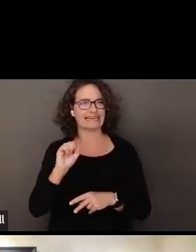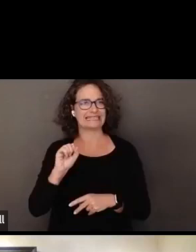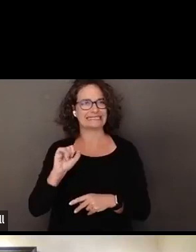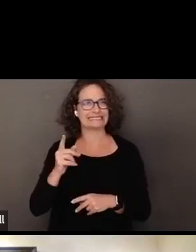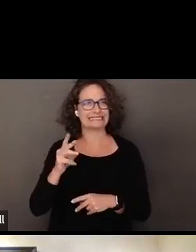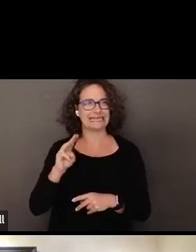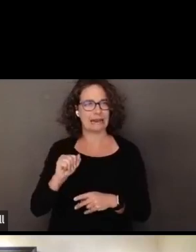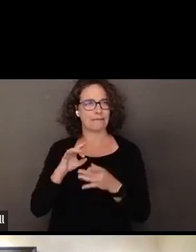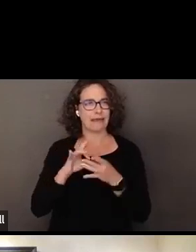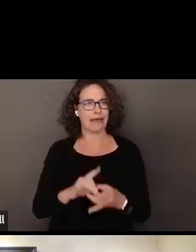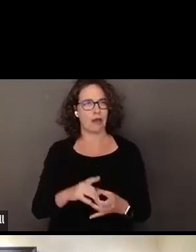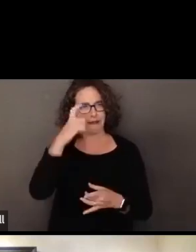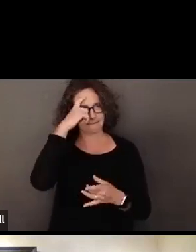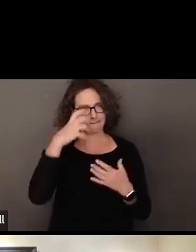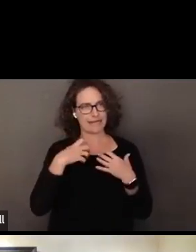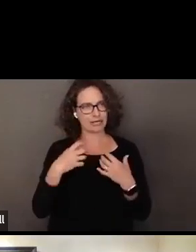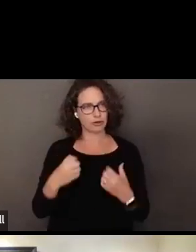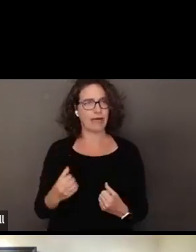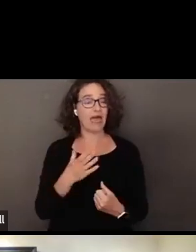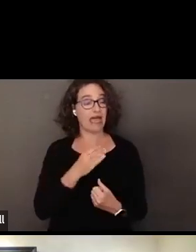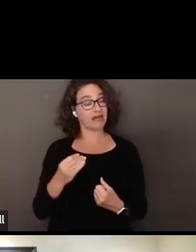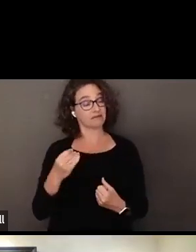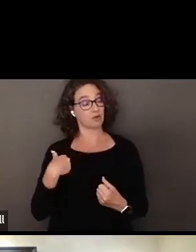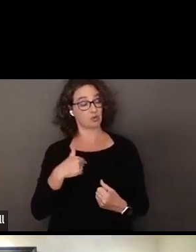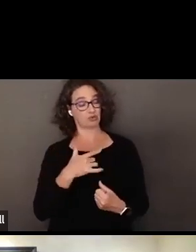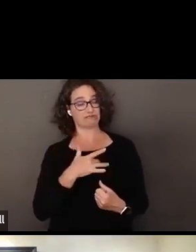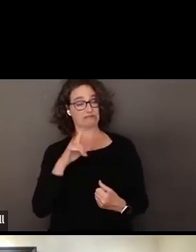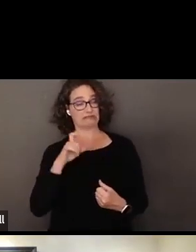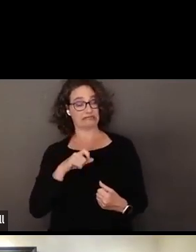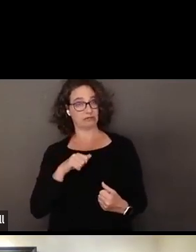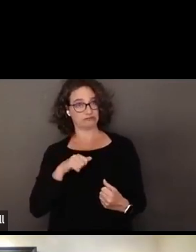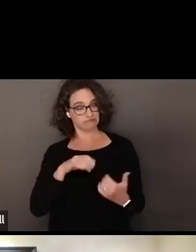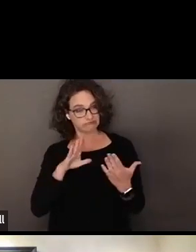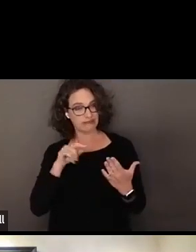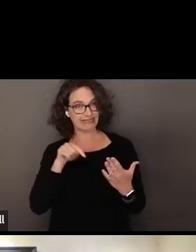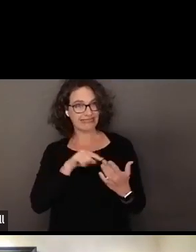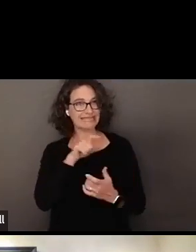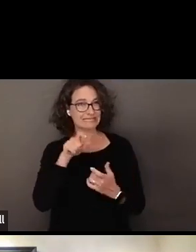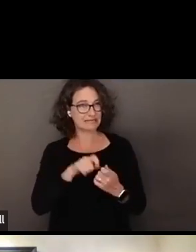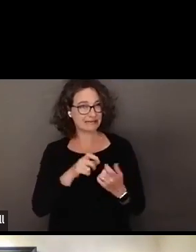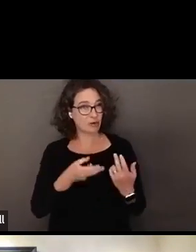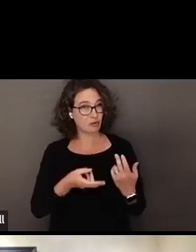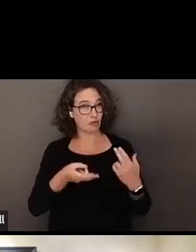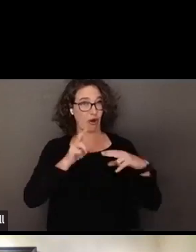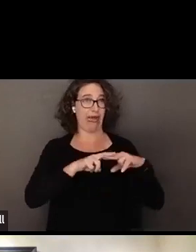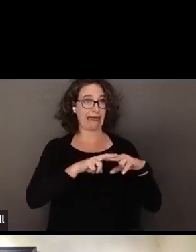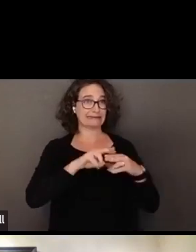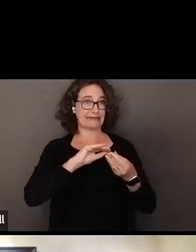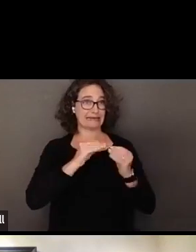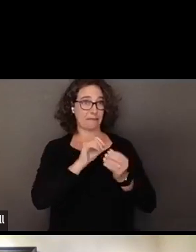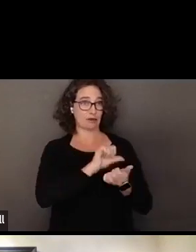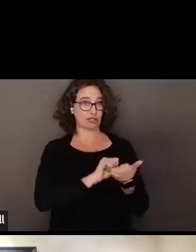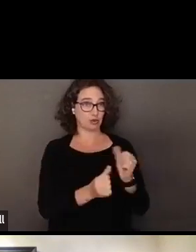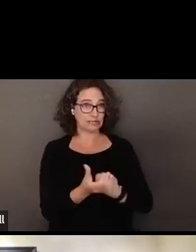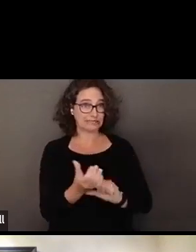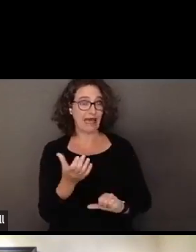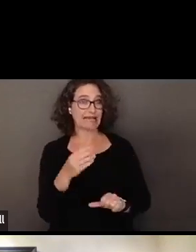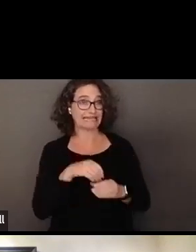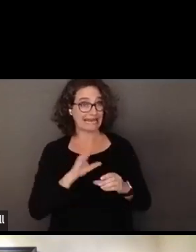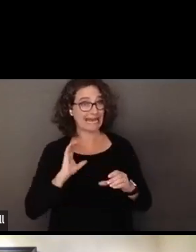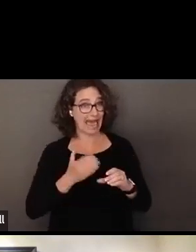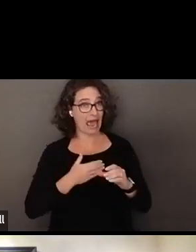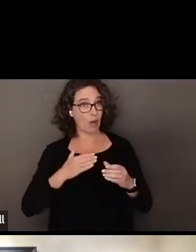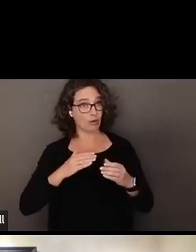health in the agricultural community to address the specific rise in suicide in our population.